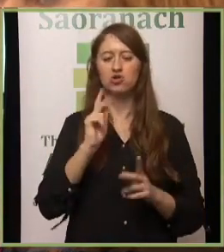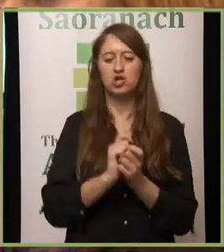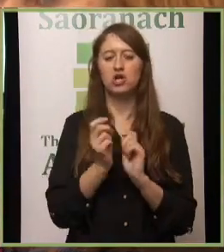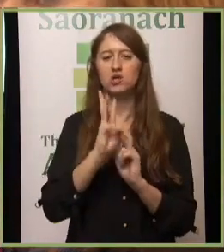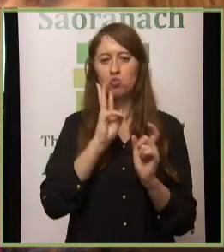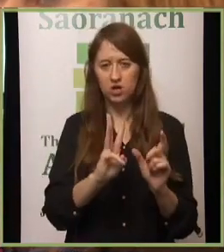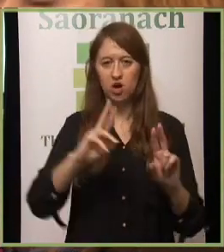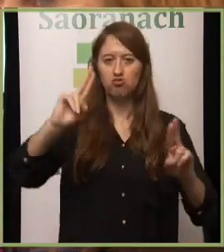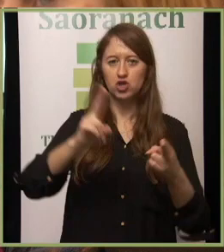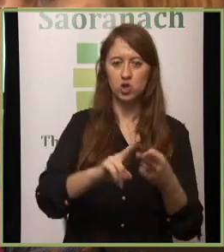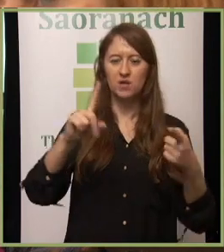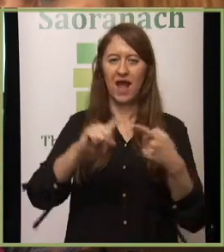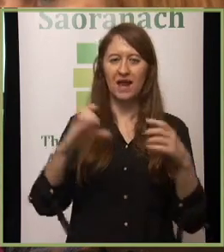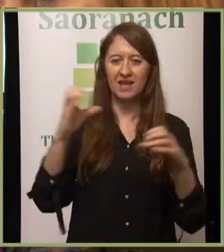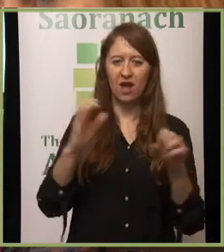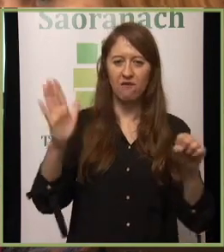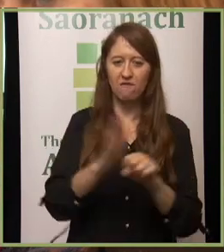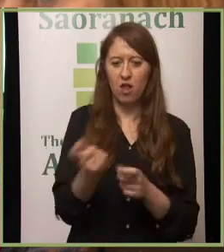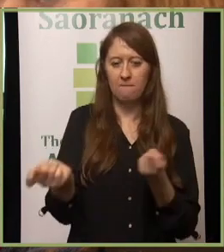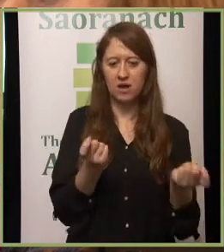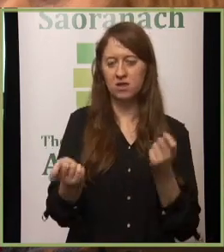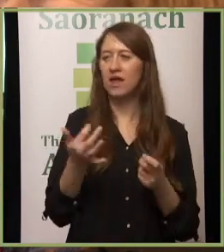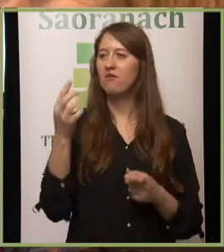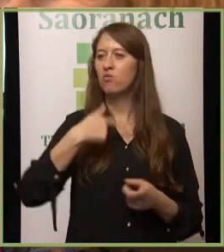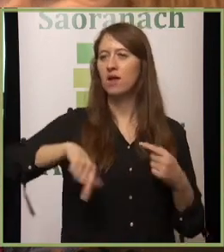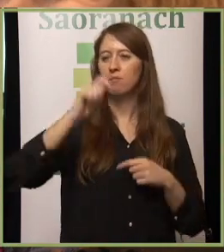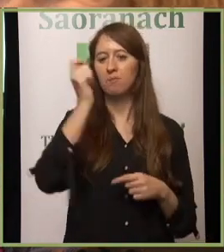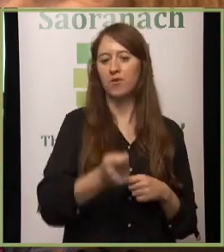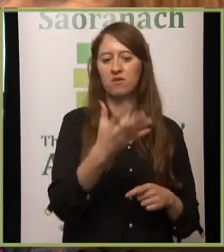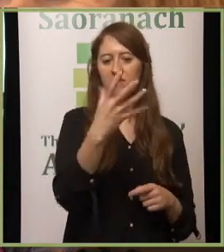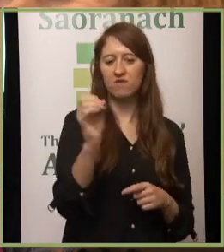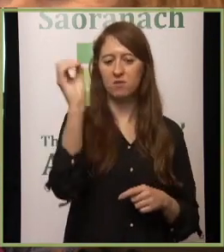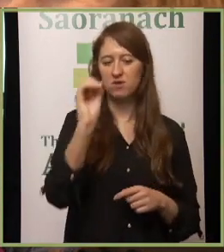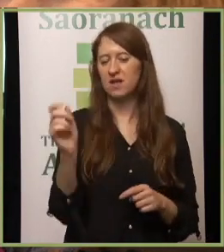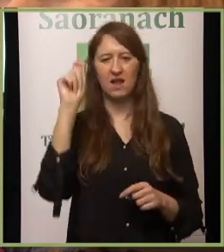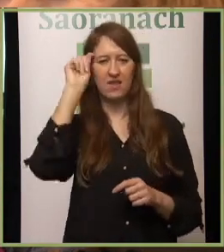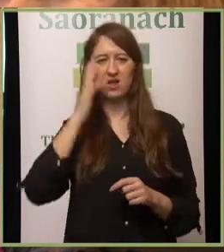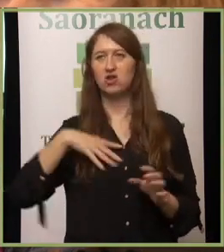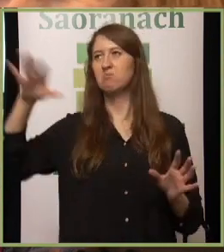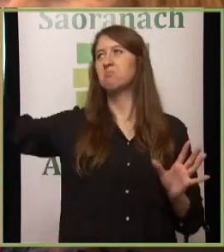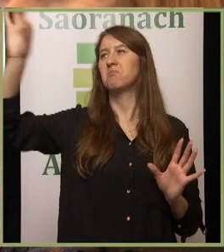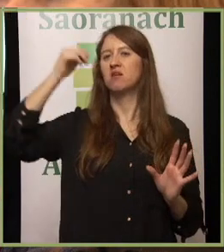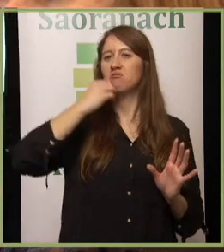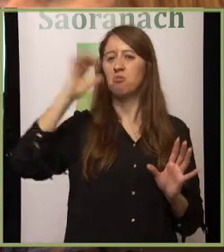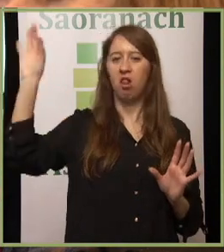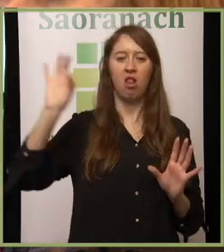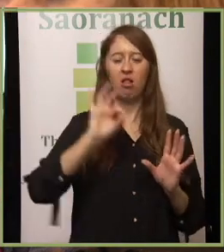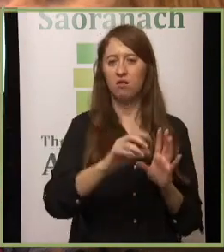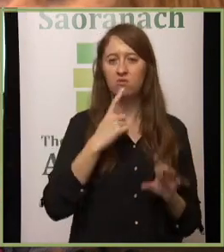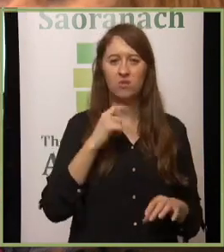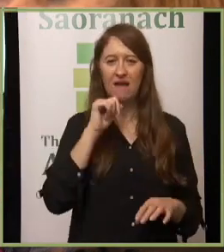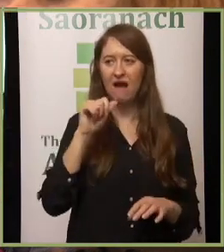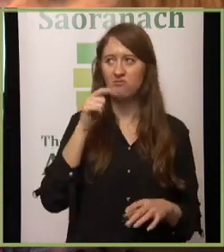carefully managed. I think putting an arbitrary figure of 50% on it, it's just picking a number unless that number is derived from some sort